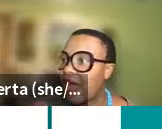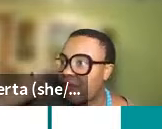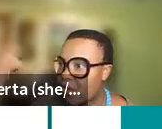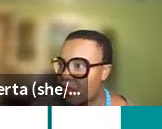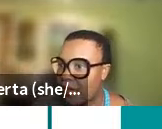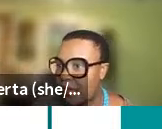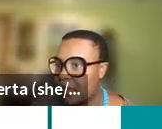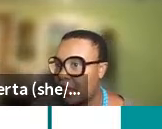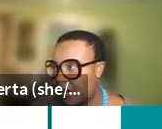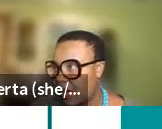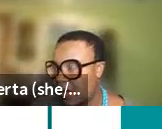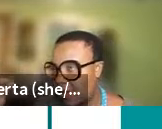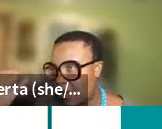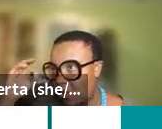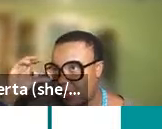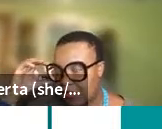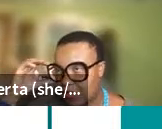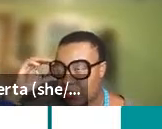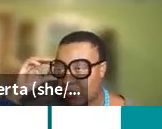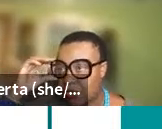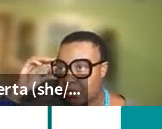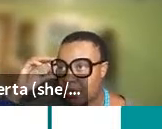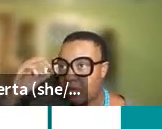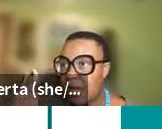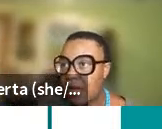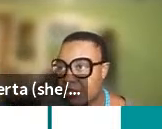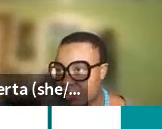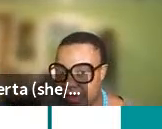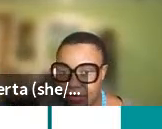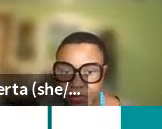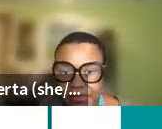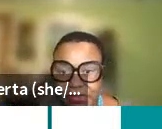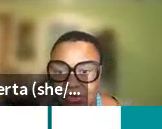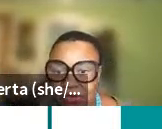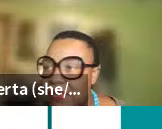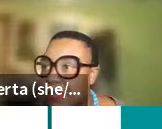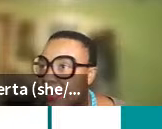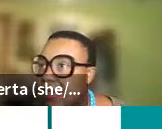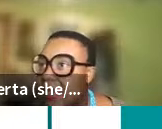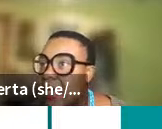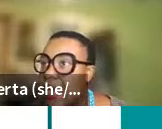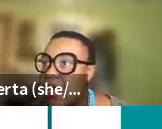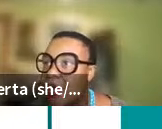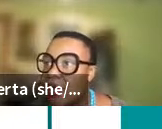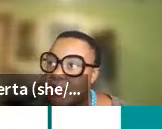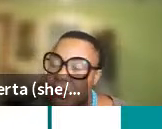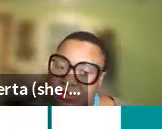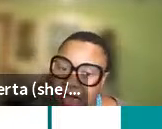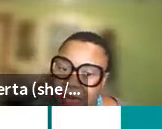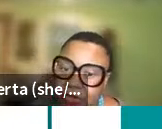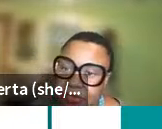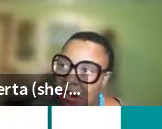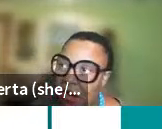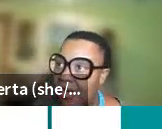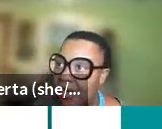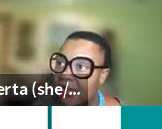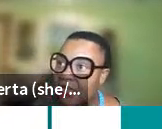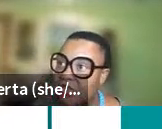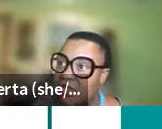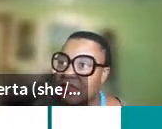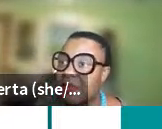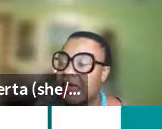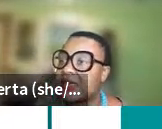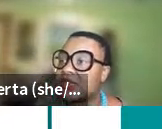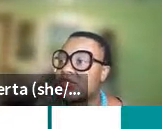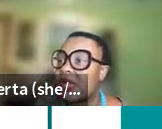if we haven't already opened the YouTube channel, please do. Closed captions are in